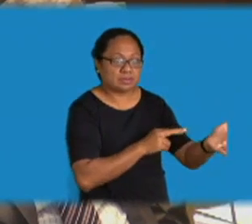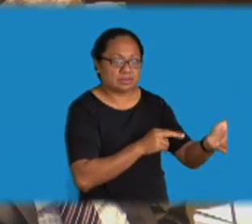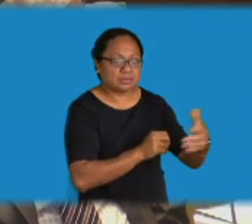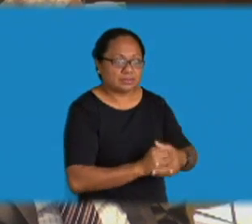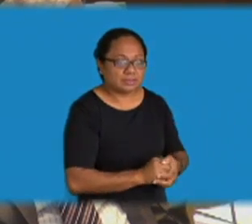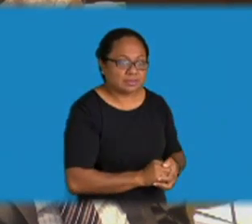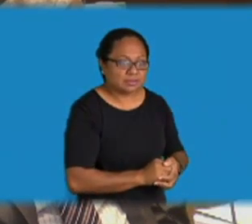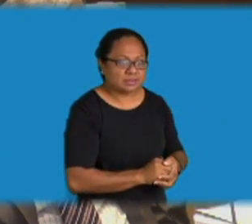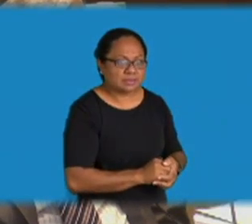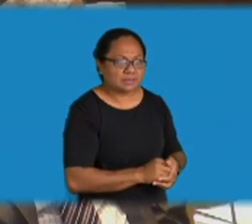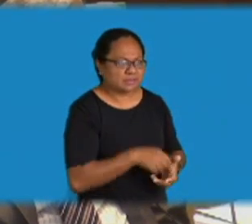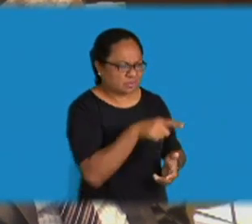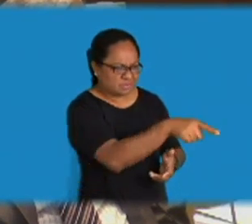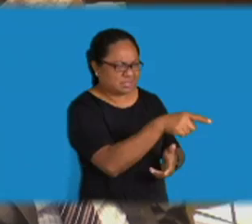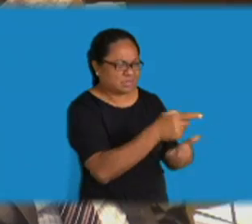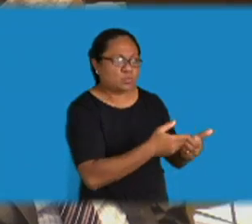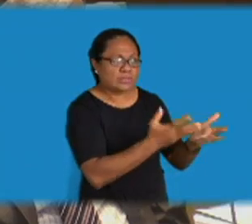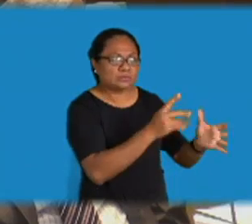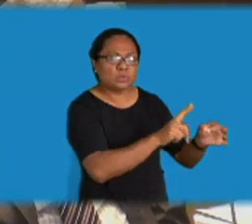This is a redundant question.